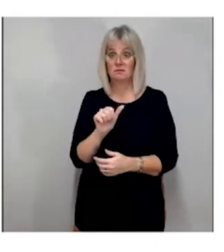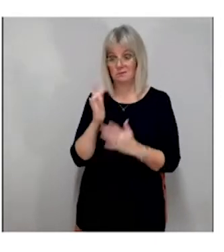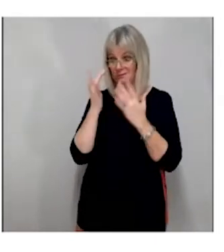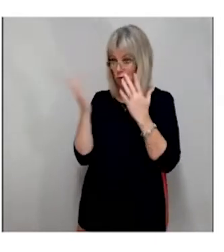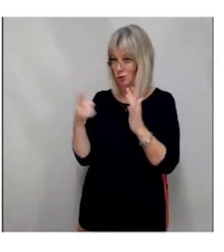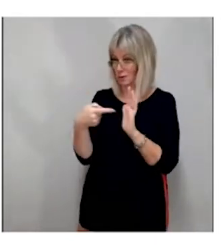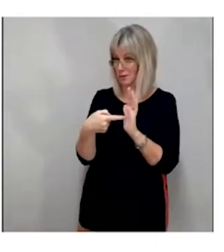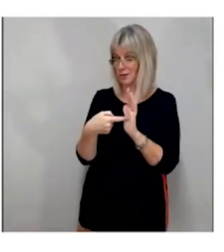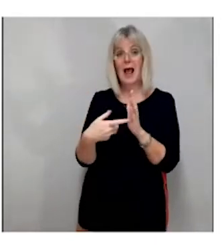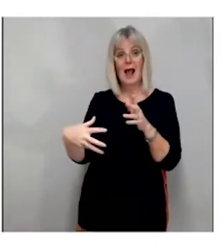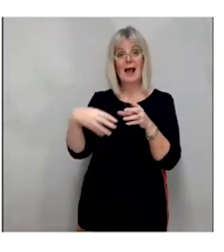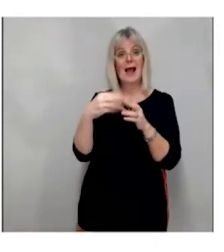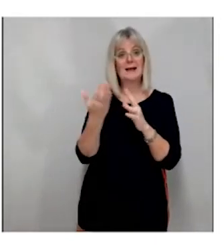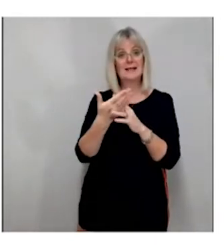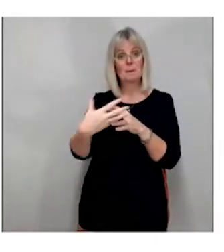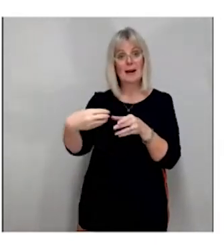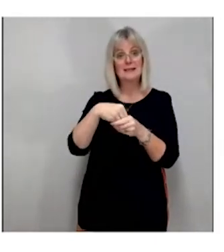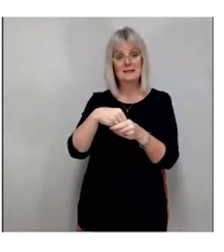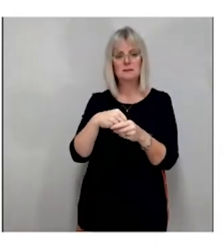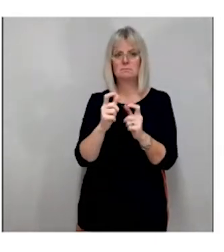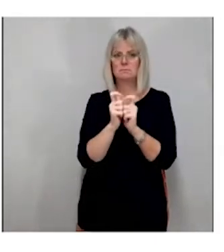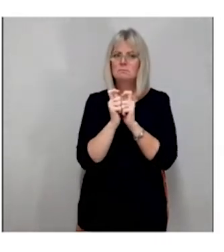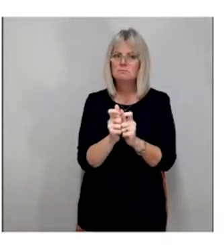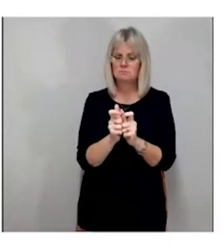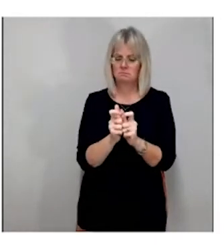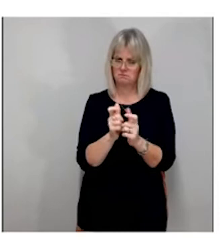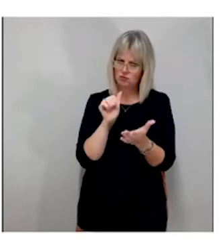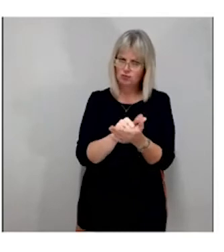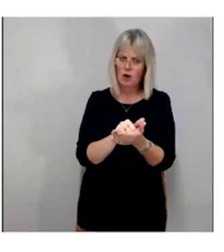it like a business by building it into all that we do.